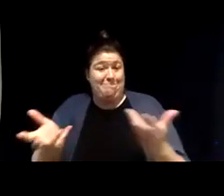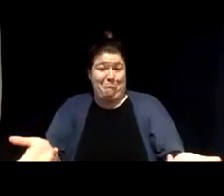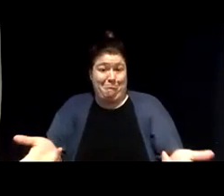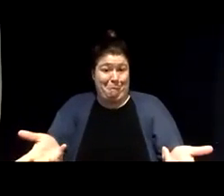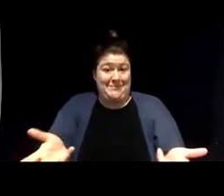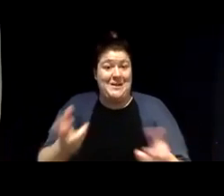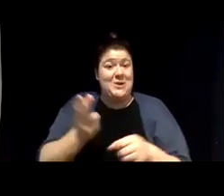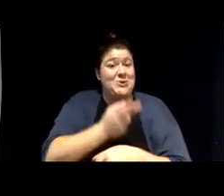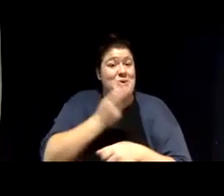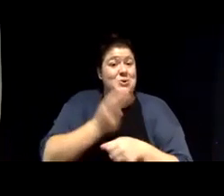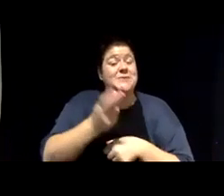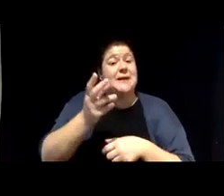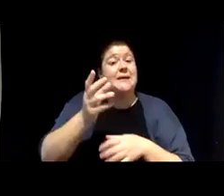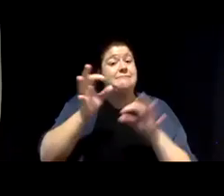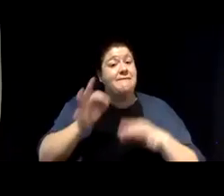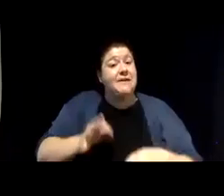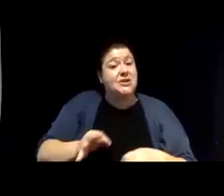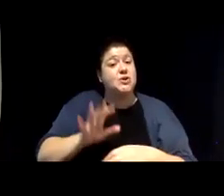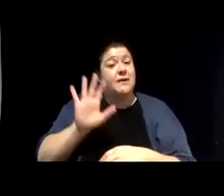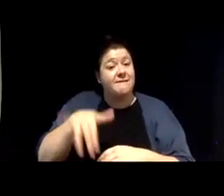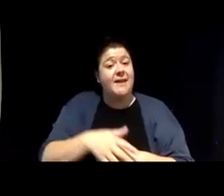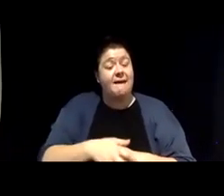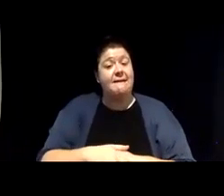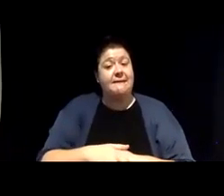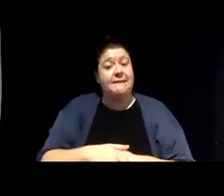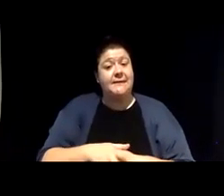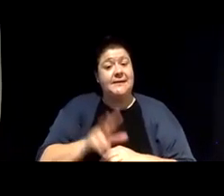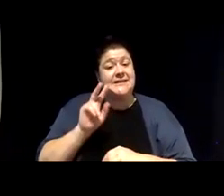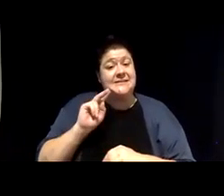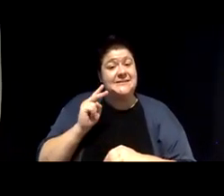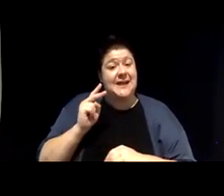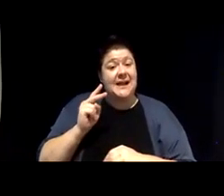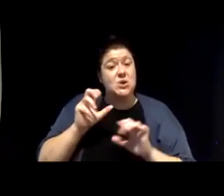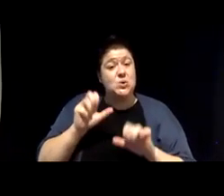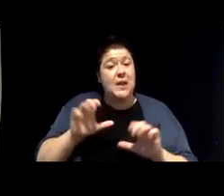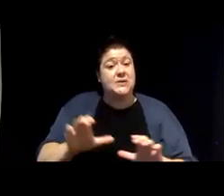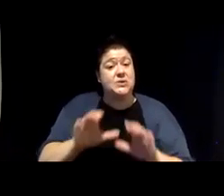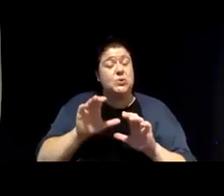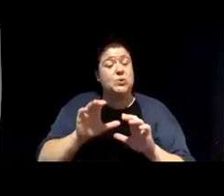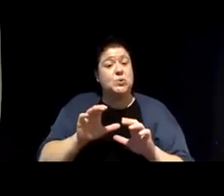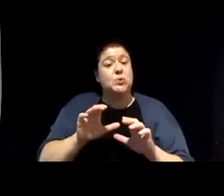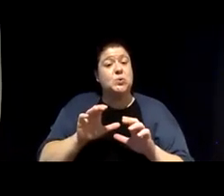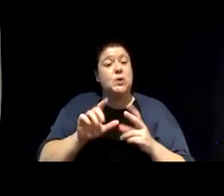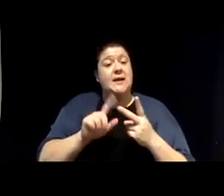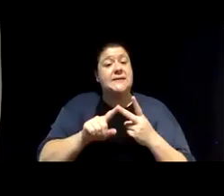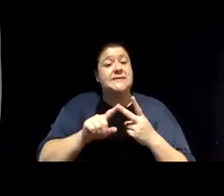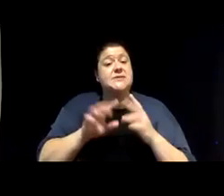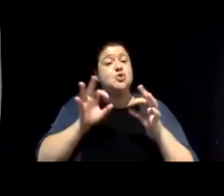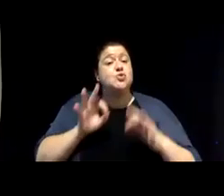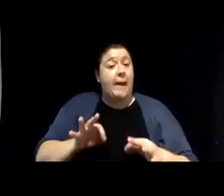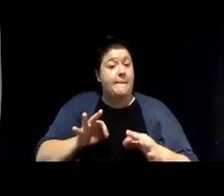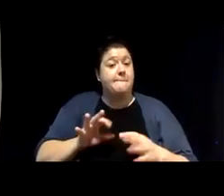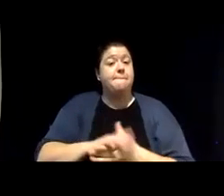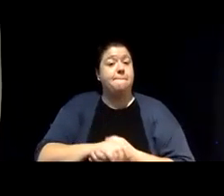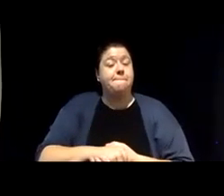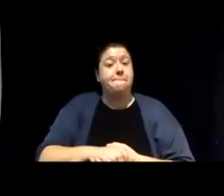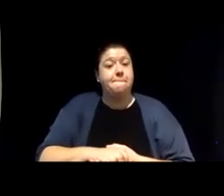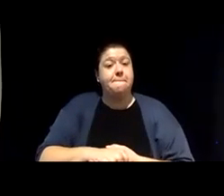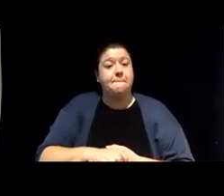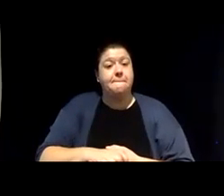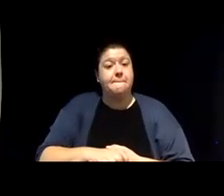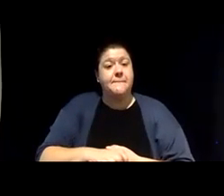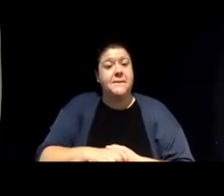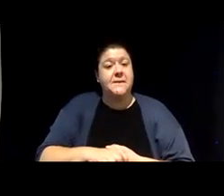use a definition of the term. The second thing that you can do is you can describe it. Okay, that's the